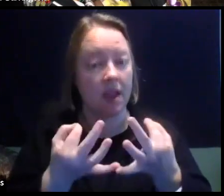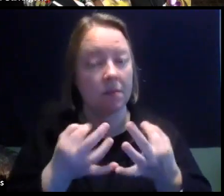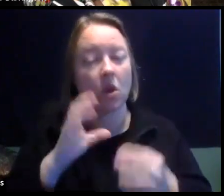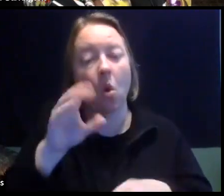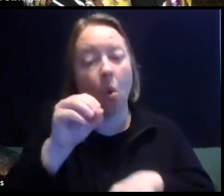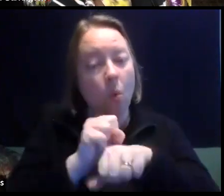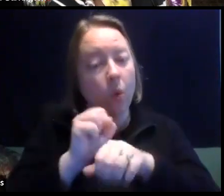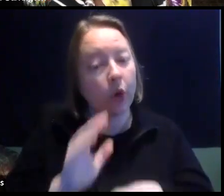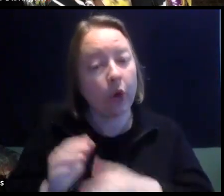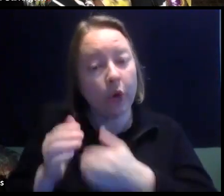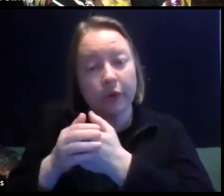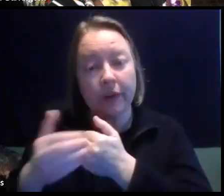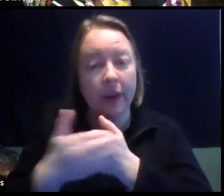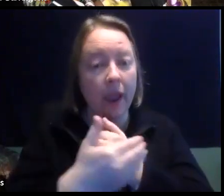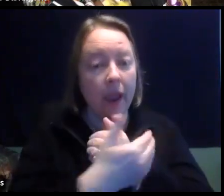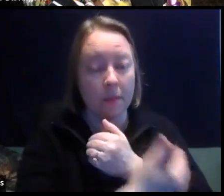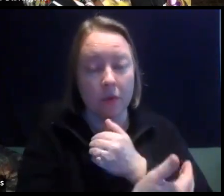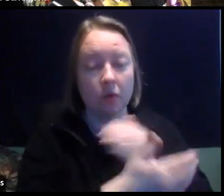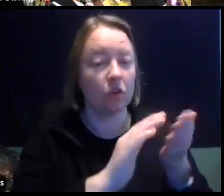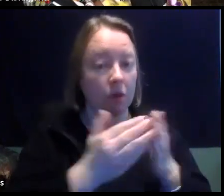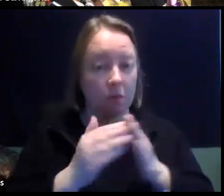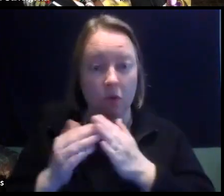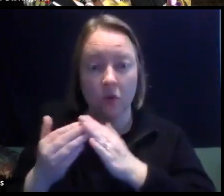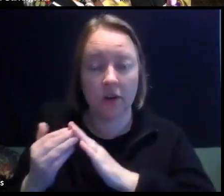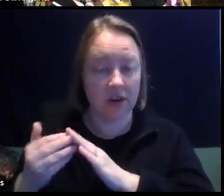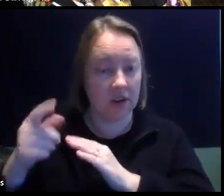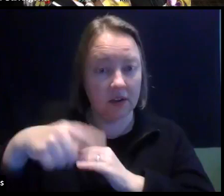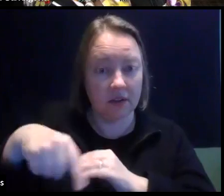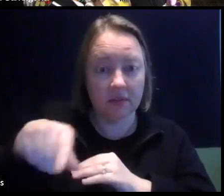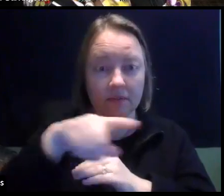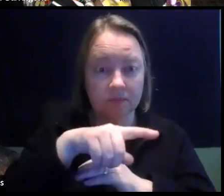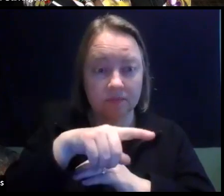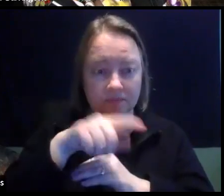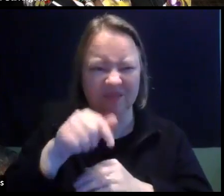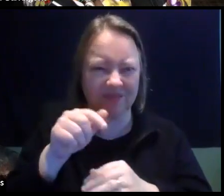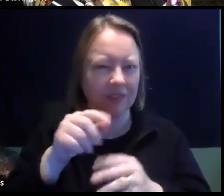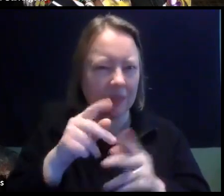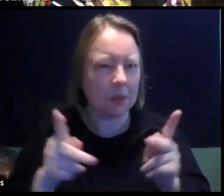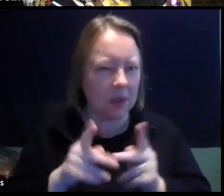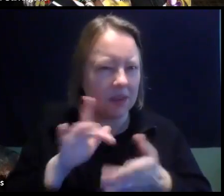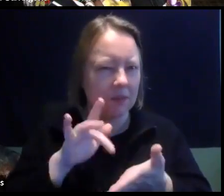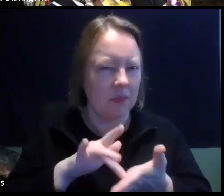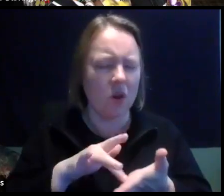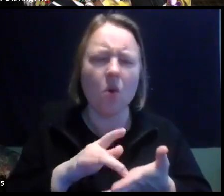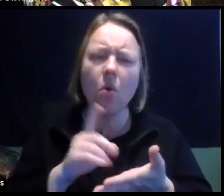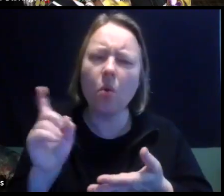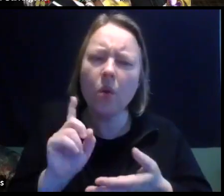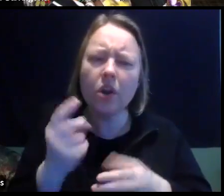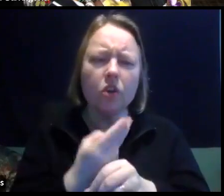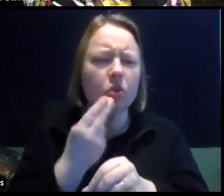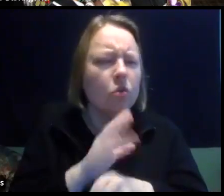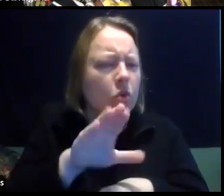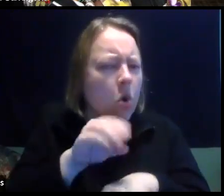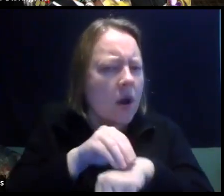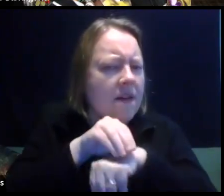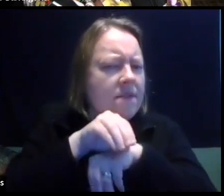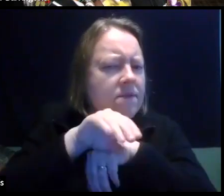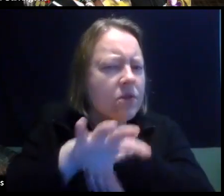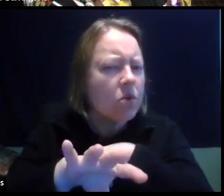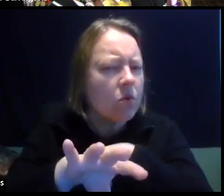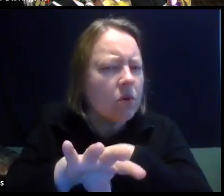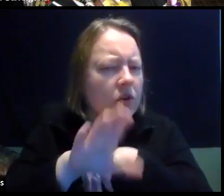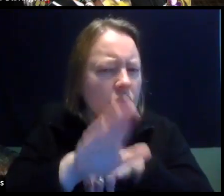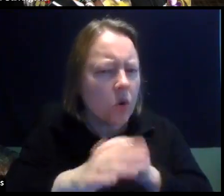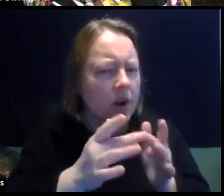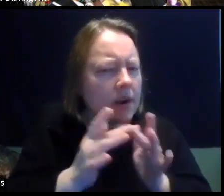coworkers or neighbors or communities or those places in the middle, where can you use your influence, your